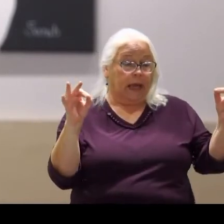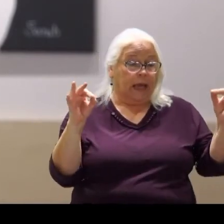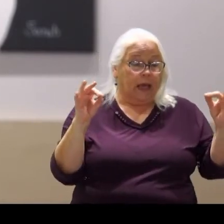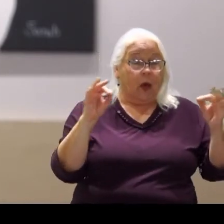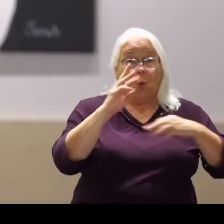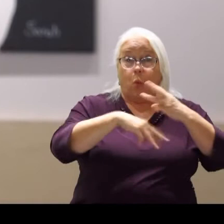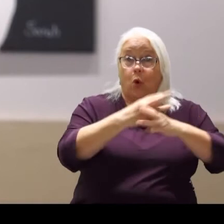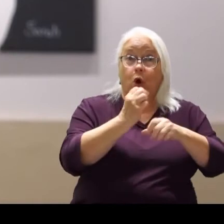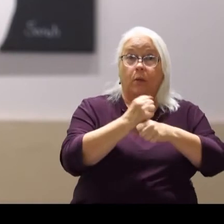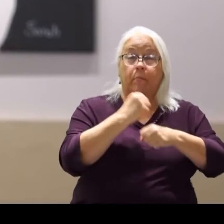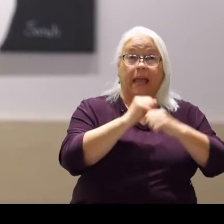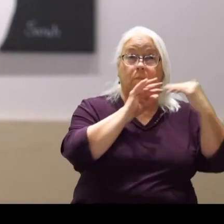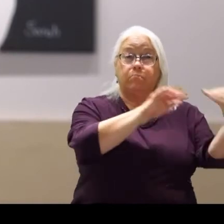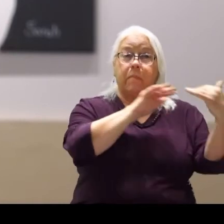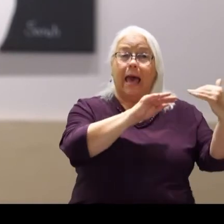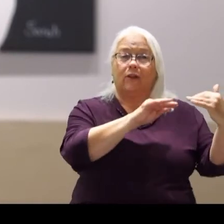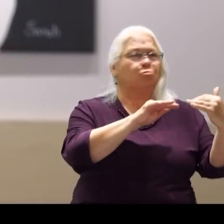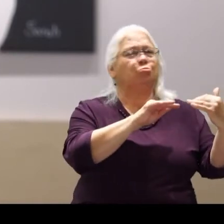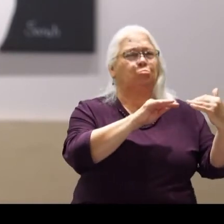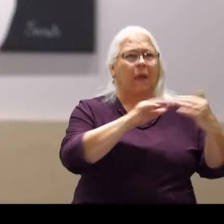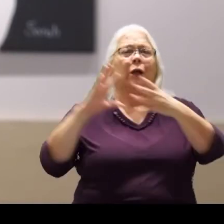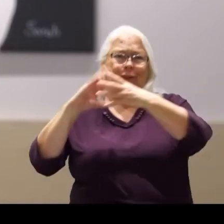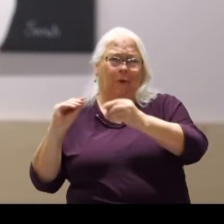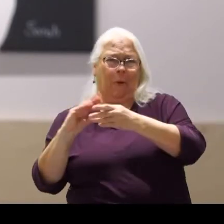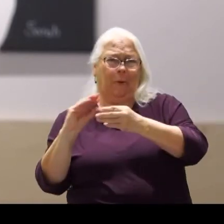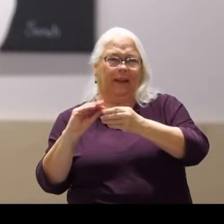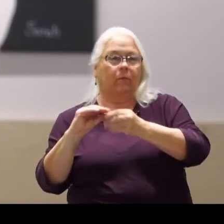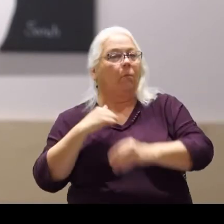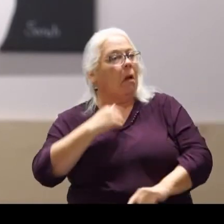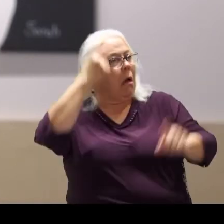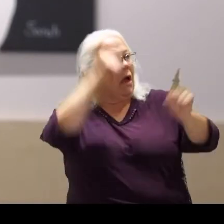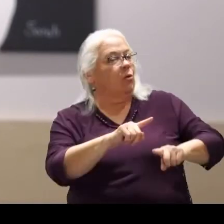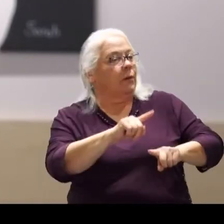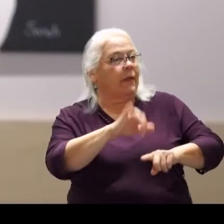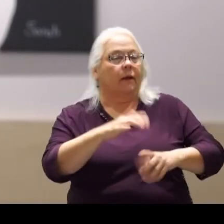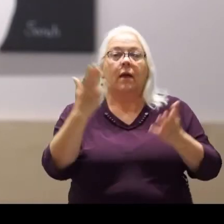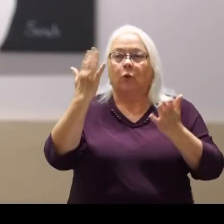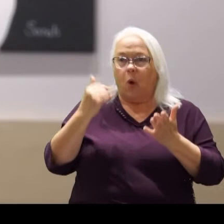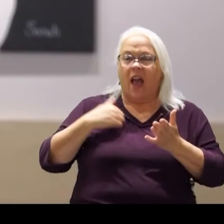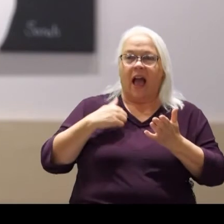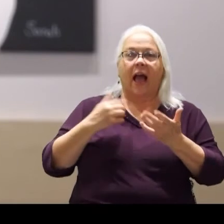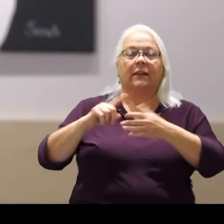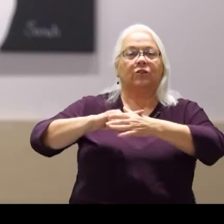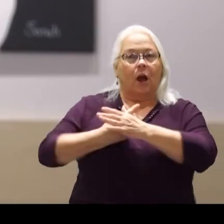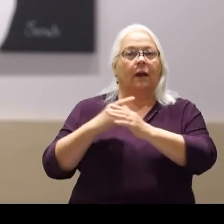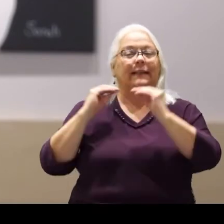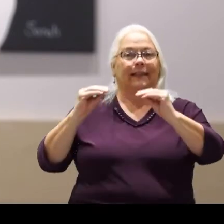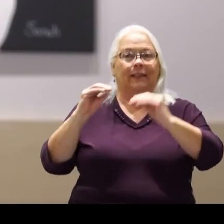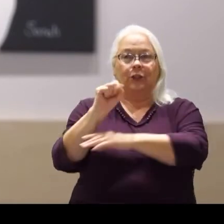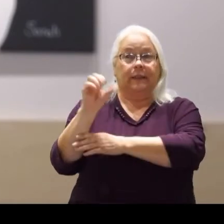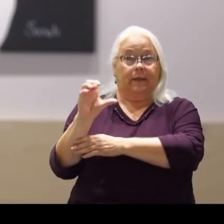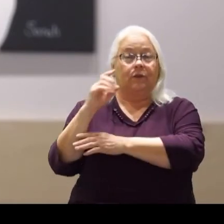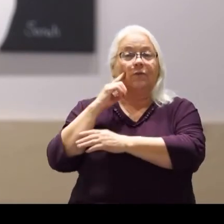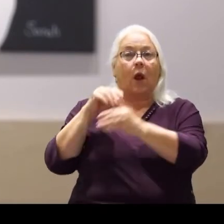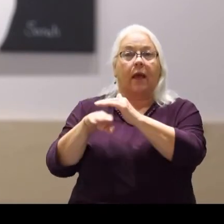made not of atoms, but of stories. So I ascribe to that philosophy as well, and that's how I ended up teaching seniors in